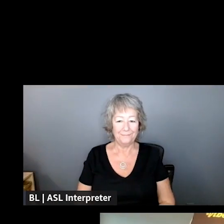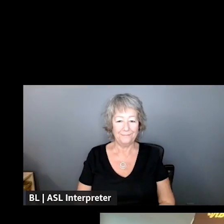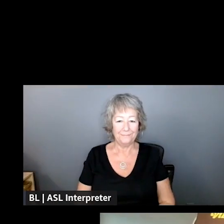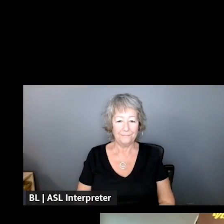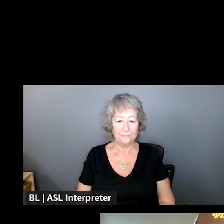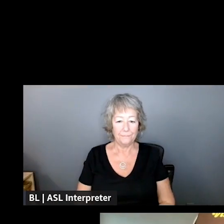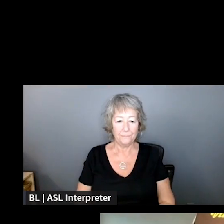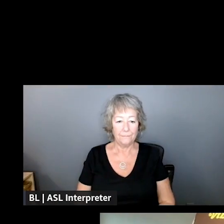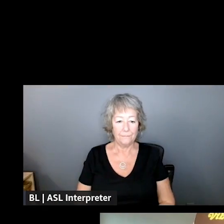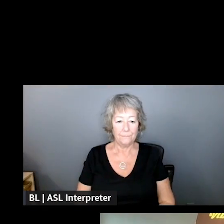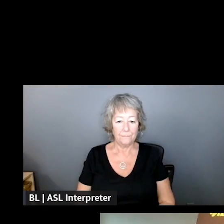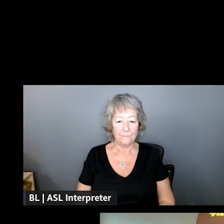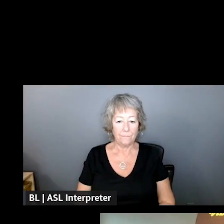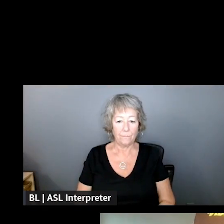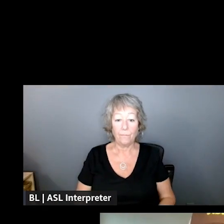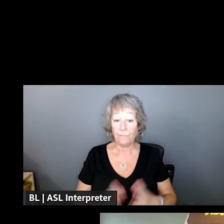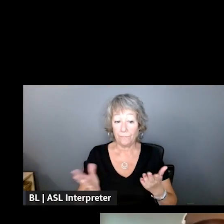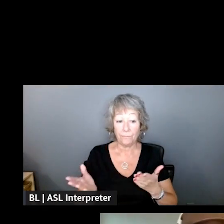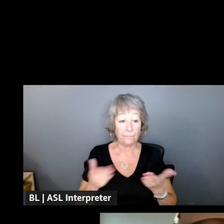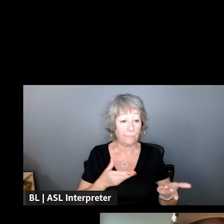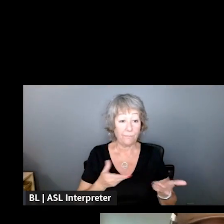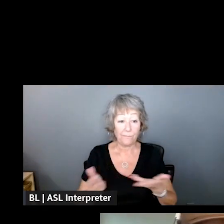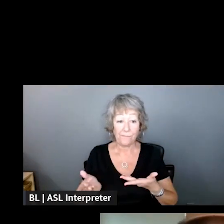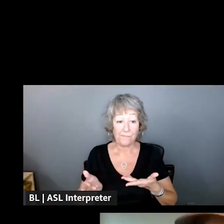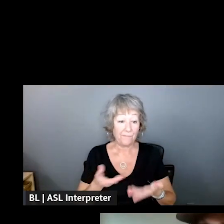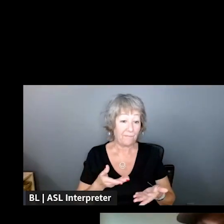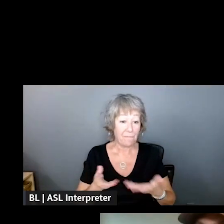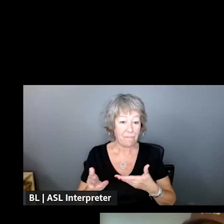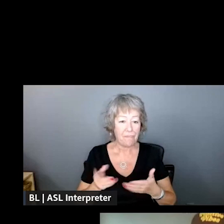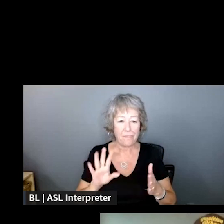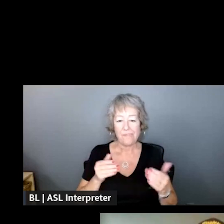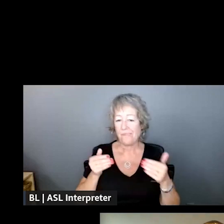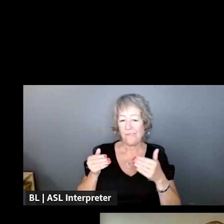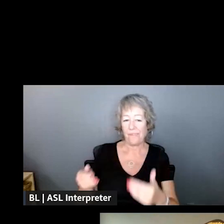Yeah. Okay. Go ahead. Oh, go ahead. Am. Sorry, Jeff. I was going to let you go.